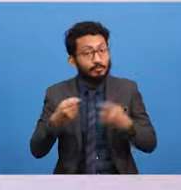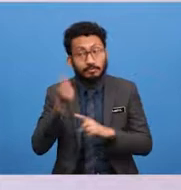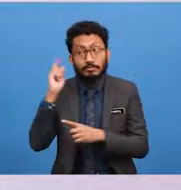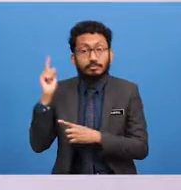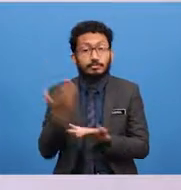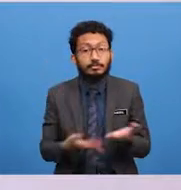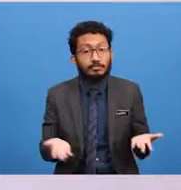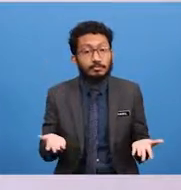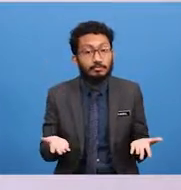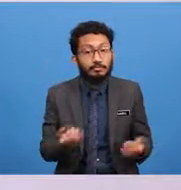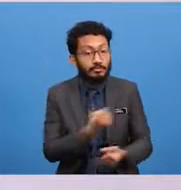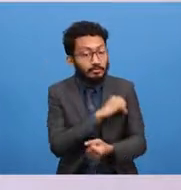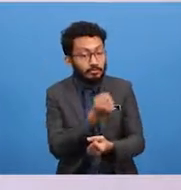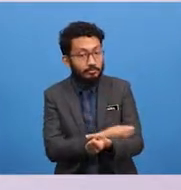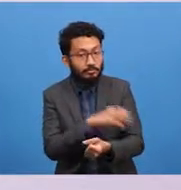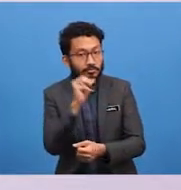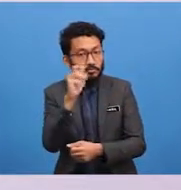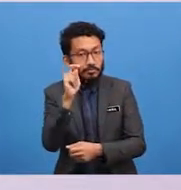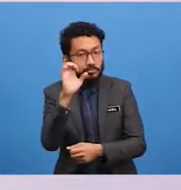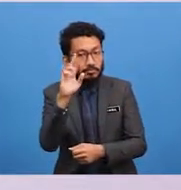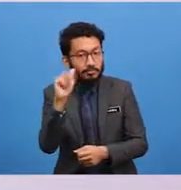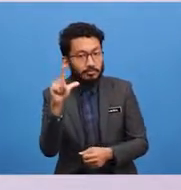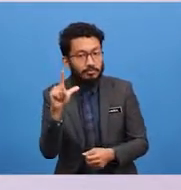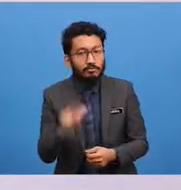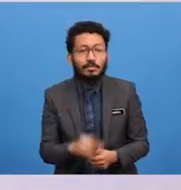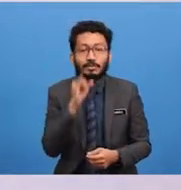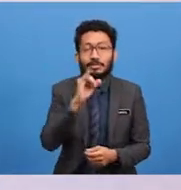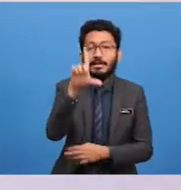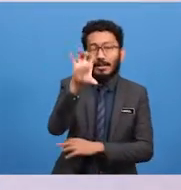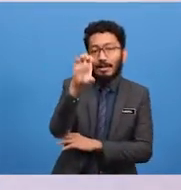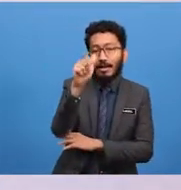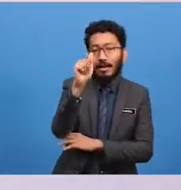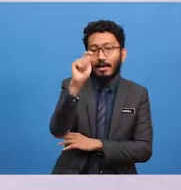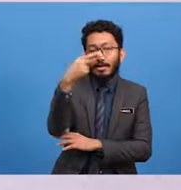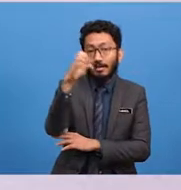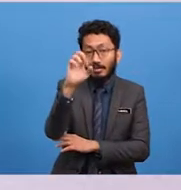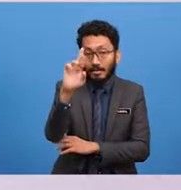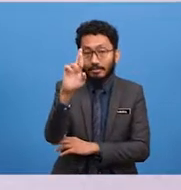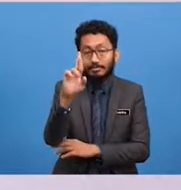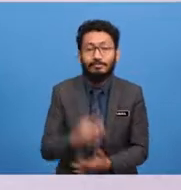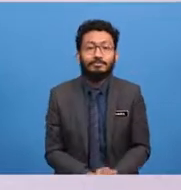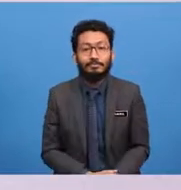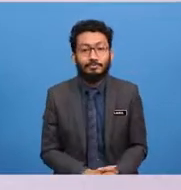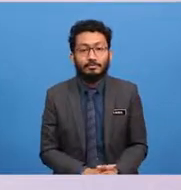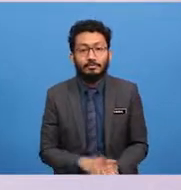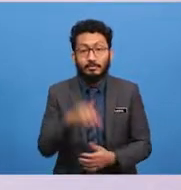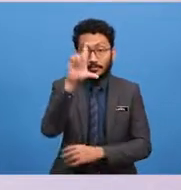material. It's leather. And yes, leather is